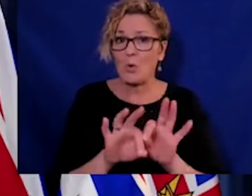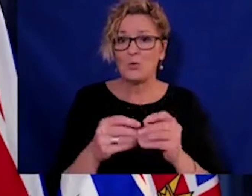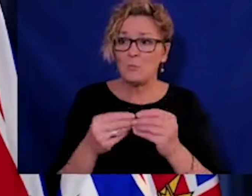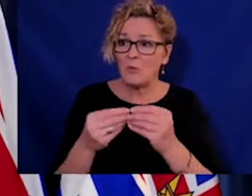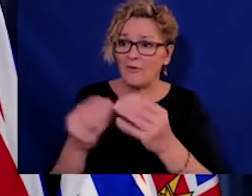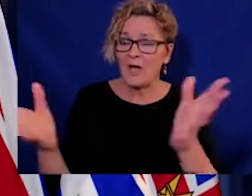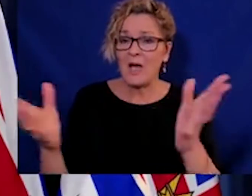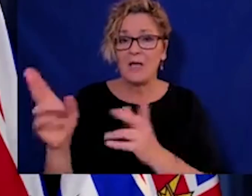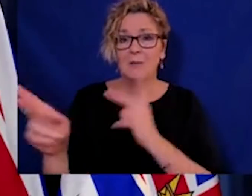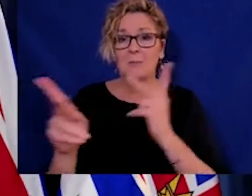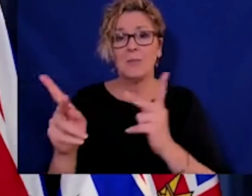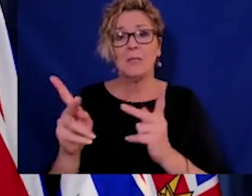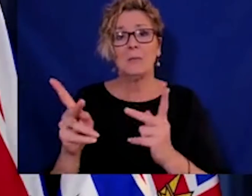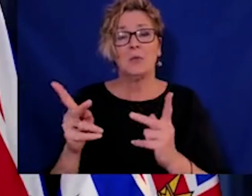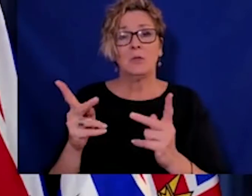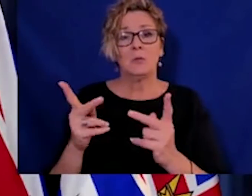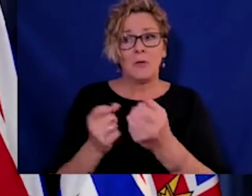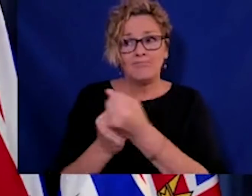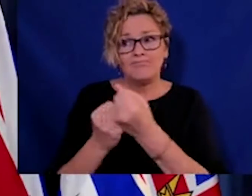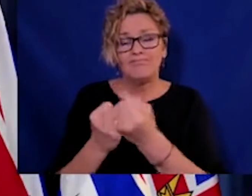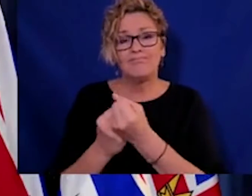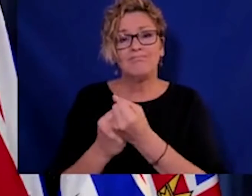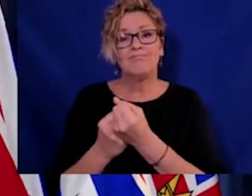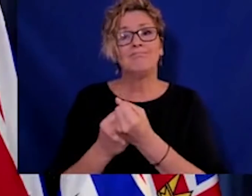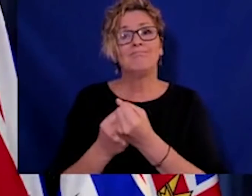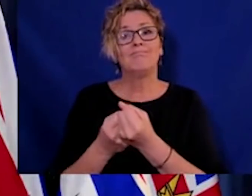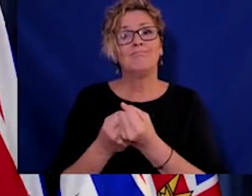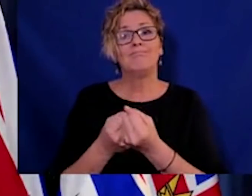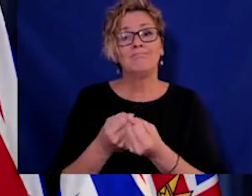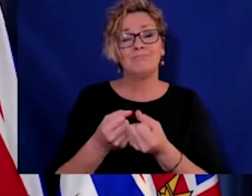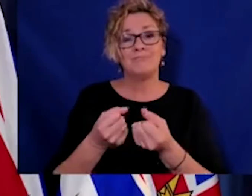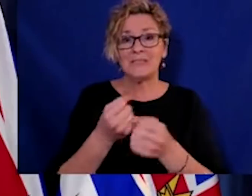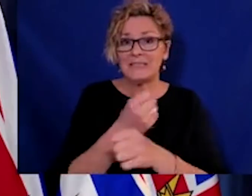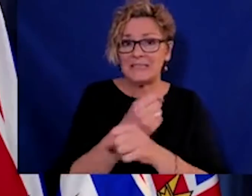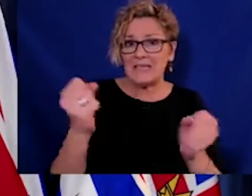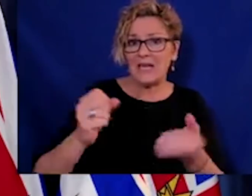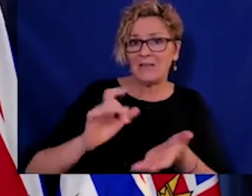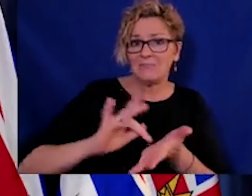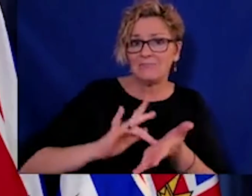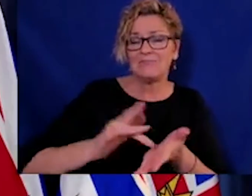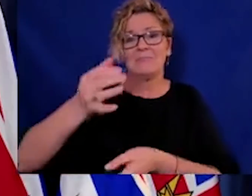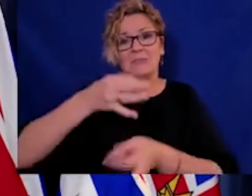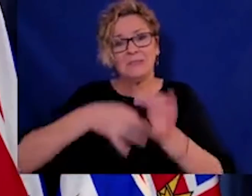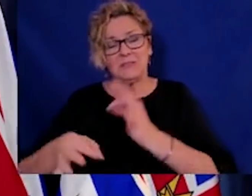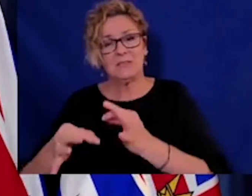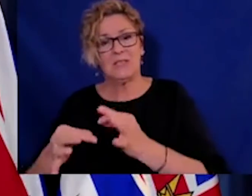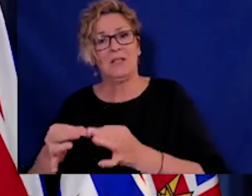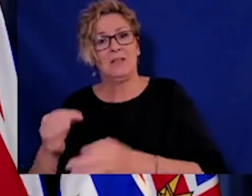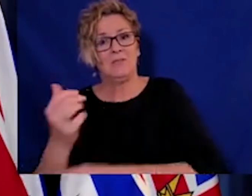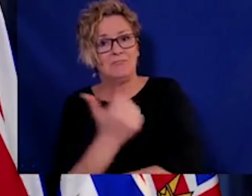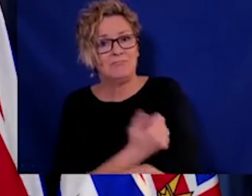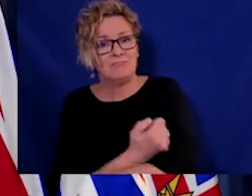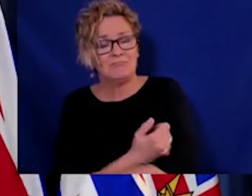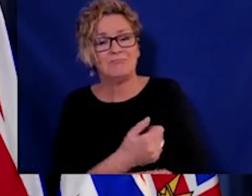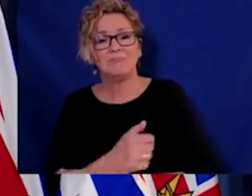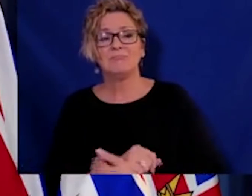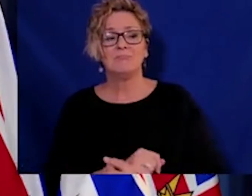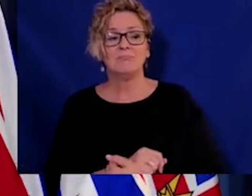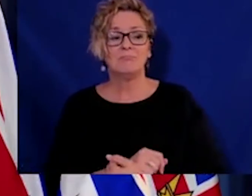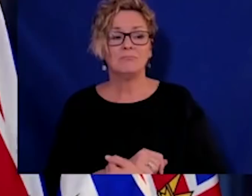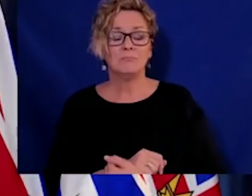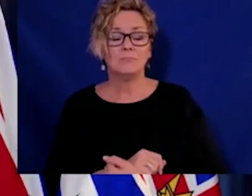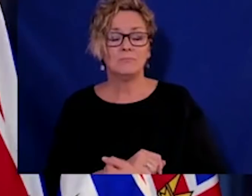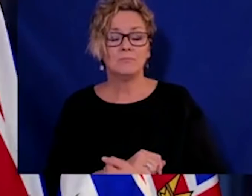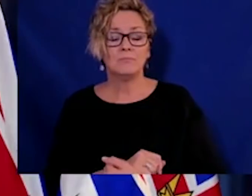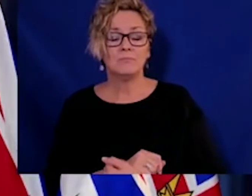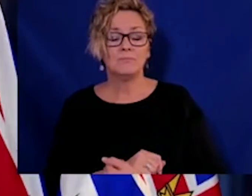prescribed alternatives continues apace, and we've seen the extraordinary efforts that have happened since March, that those efforts continue, especially